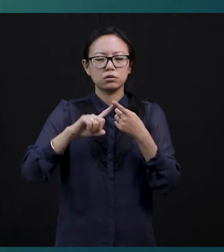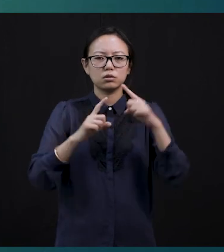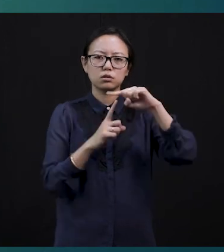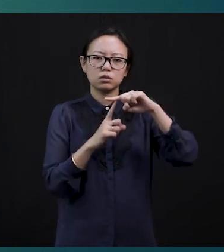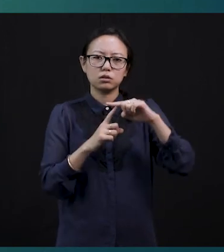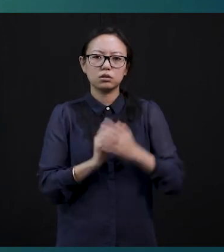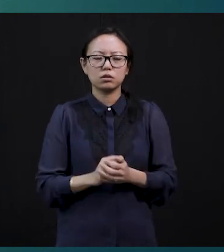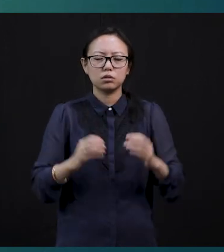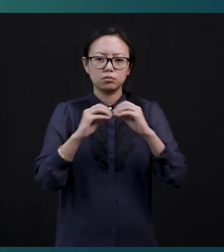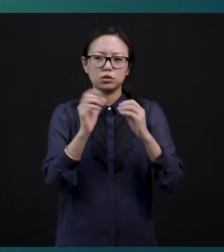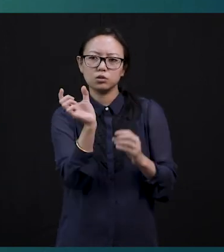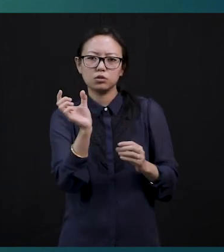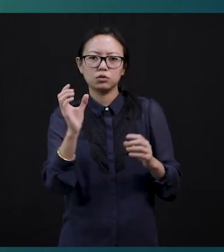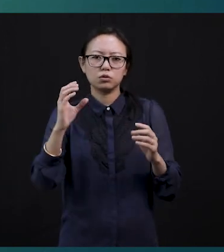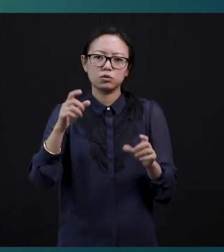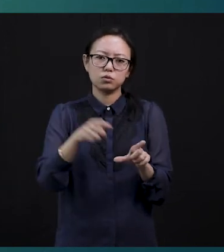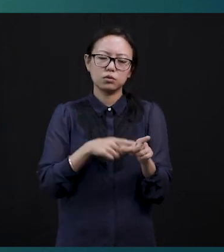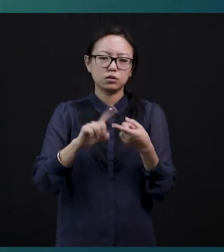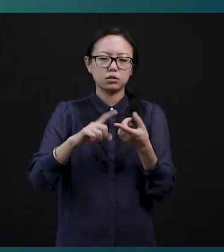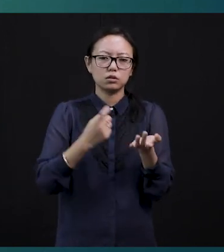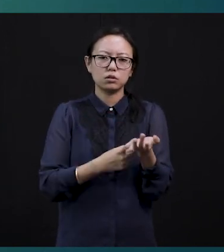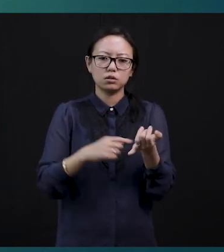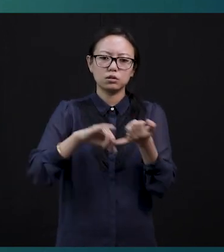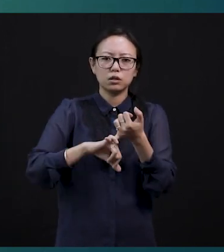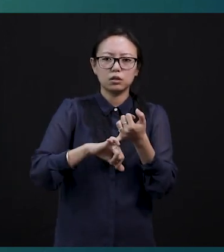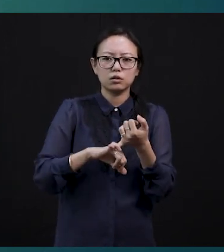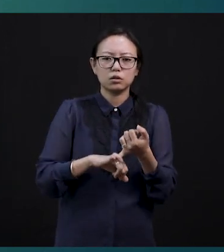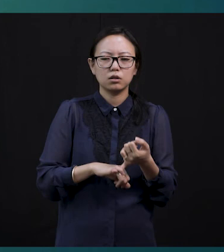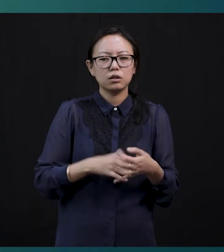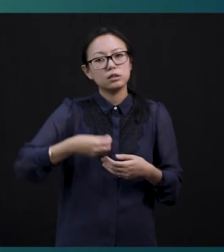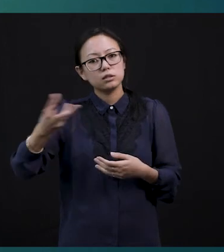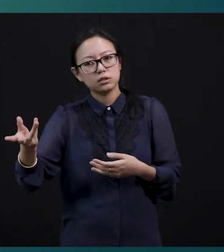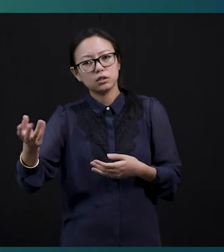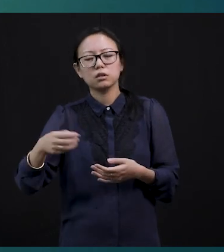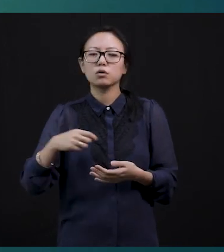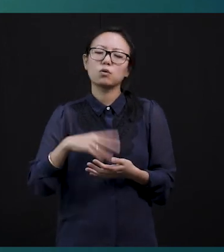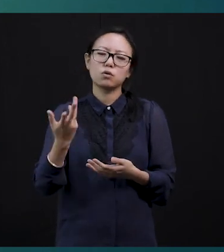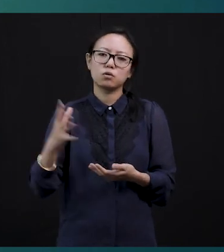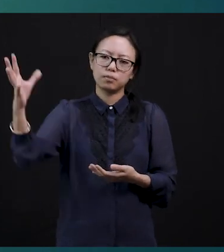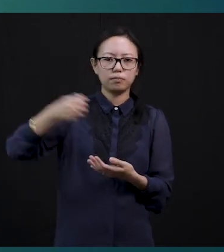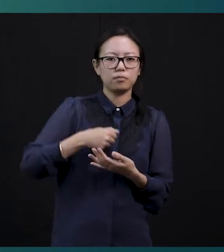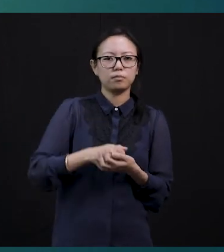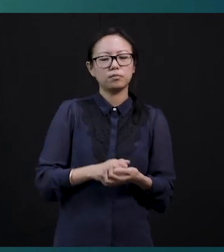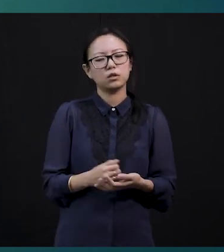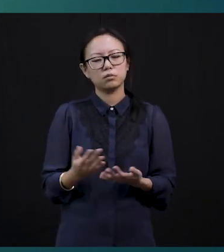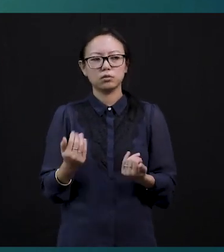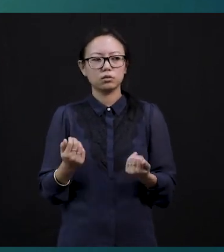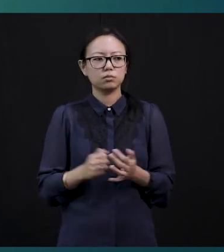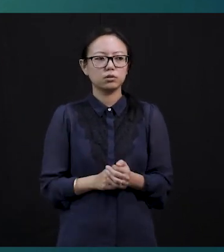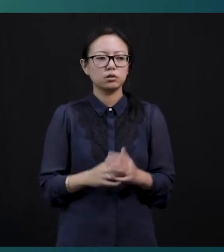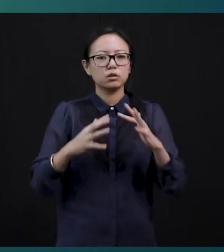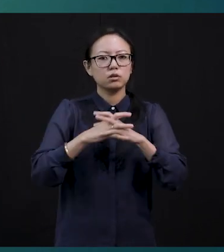your consumers, where you can sell and when you can buy goods of your choice. Now, what are the functions of a